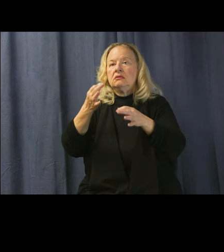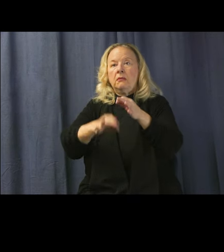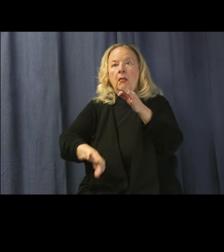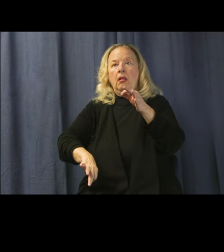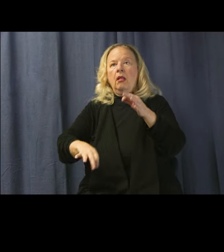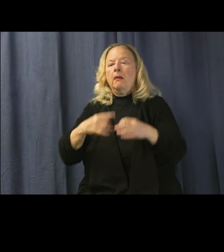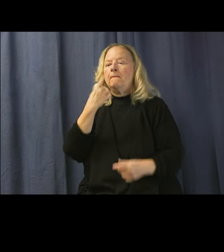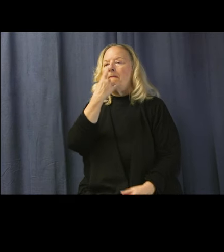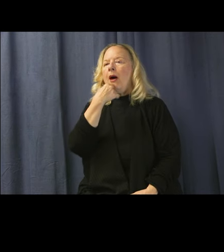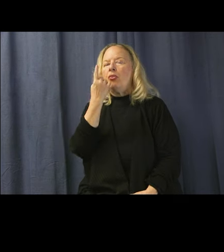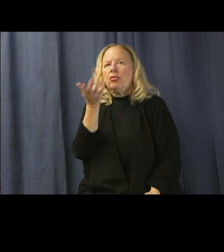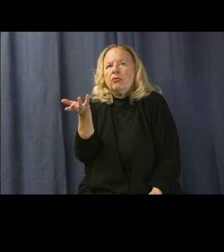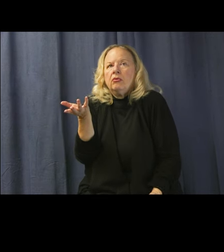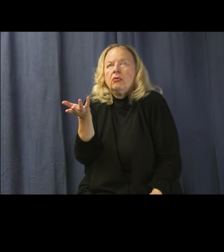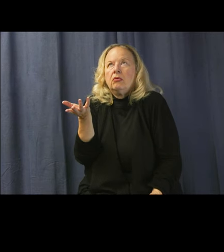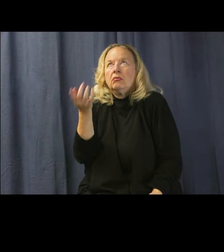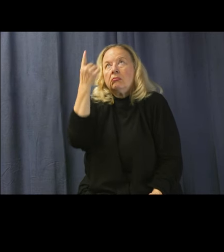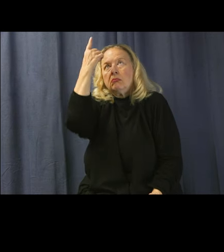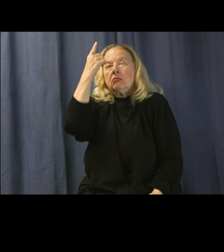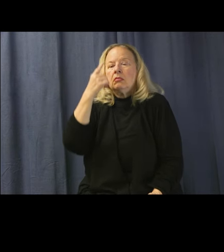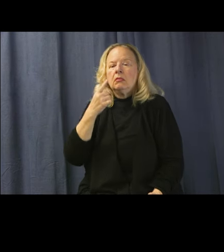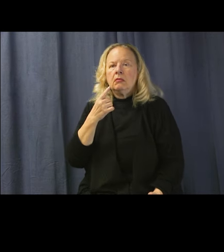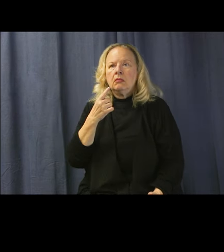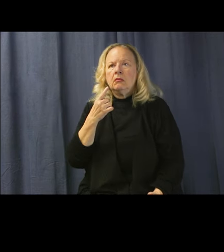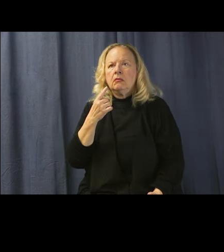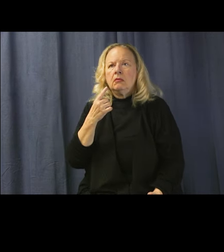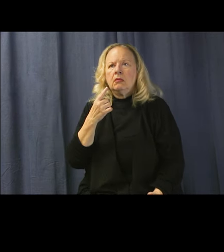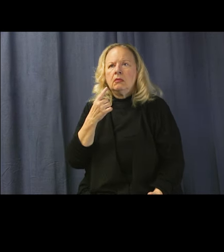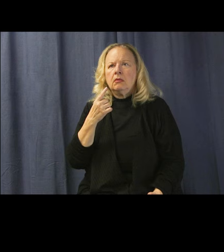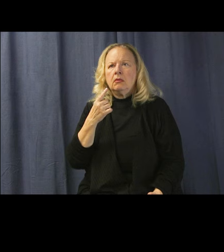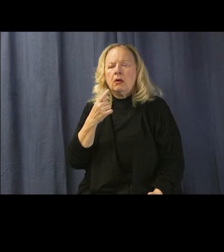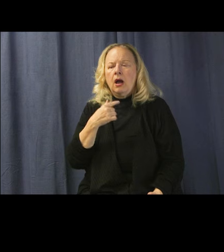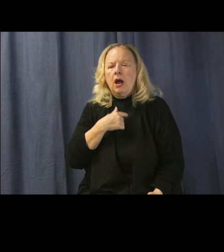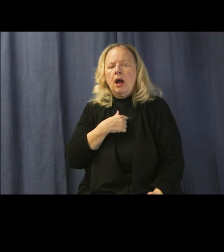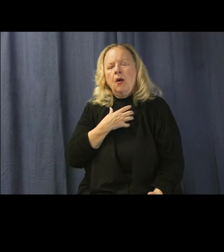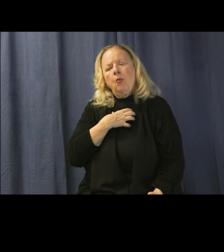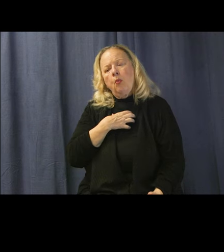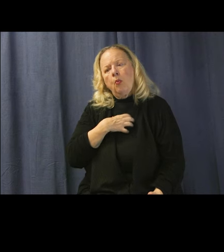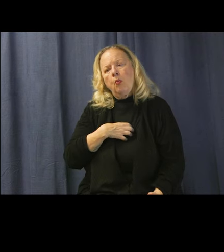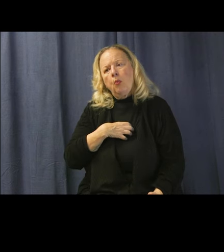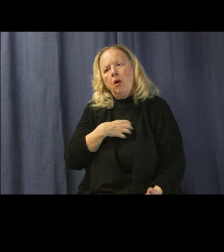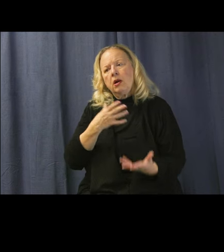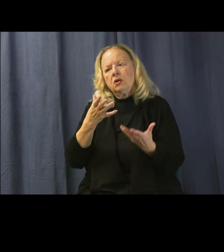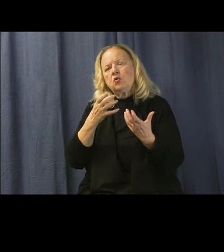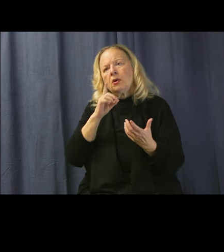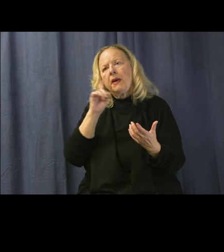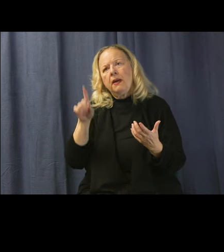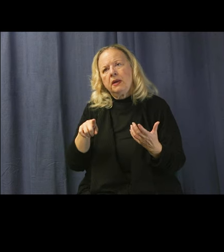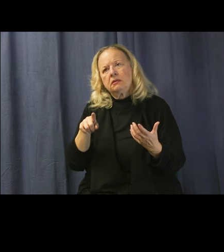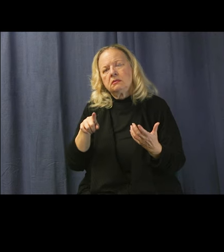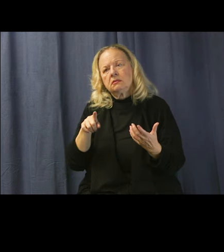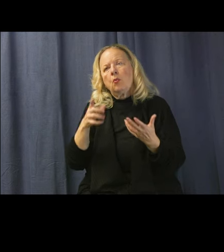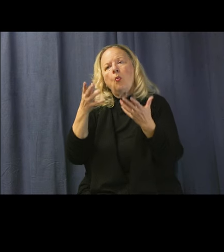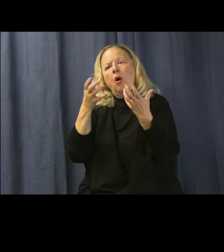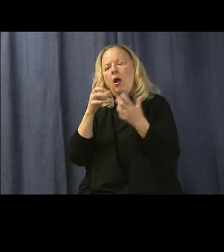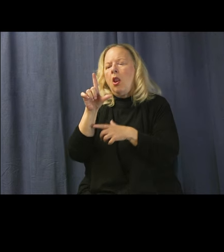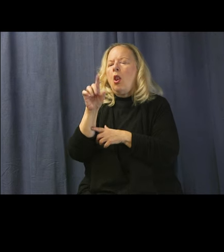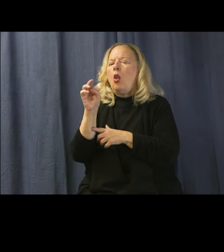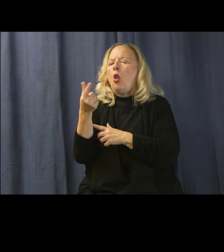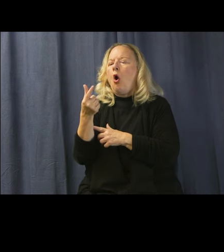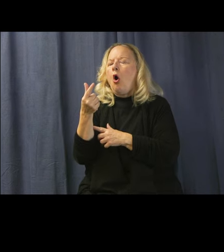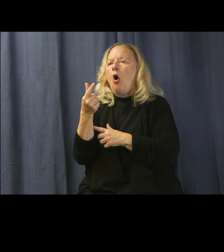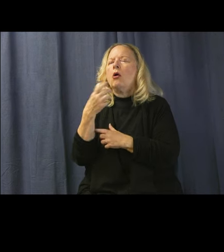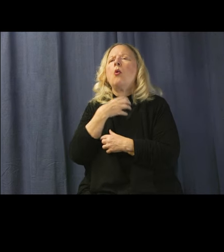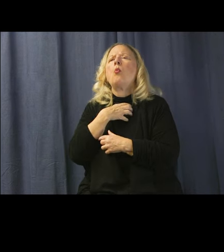what? My mouth, and I panted because I longed for your commandments. Do we long for